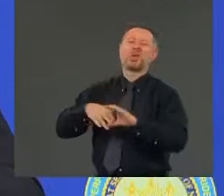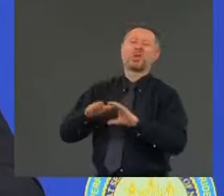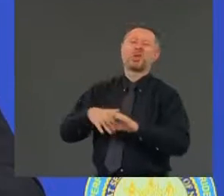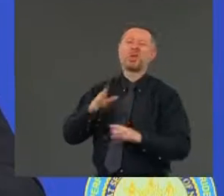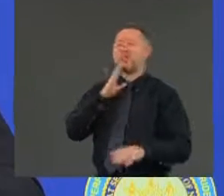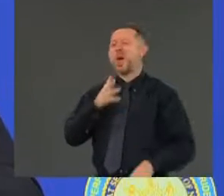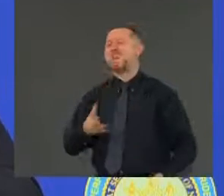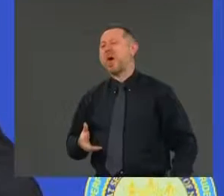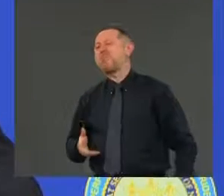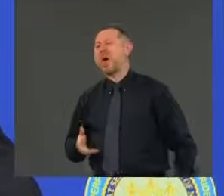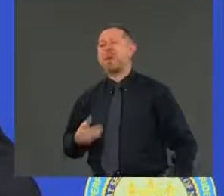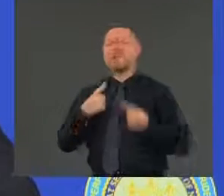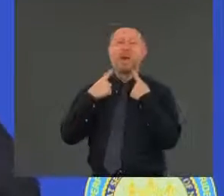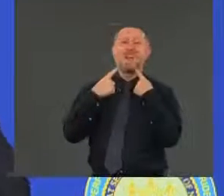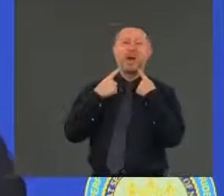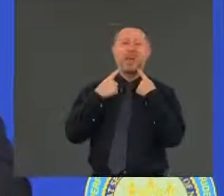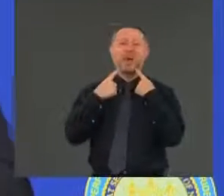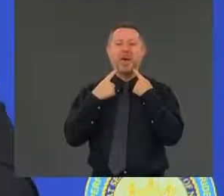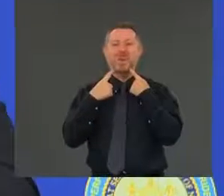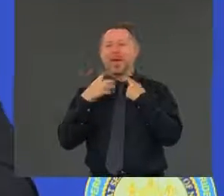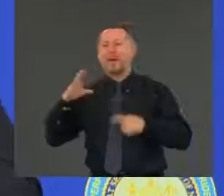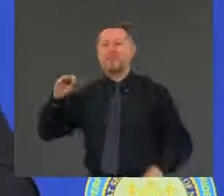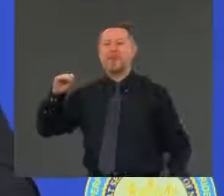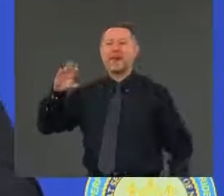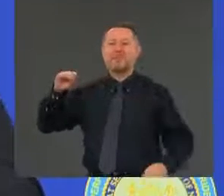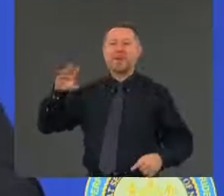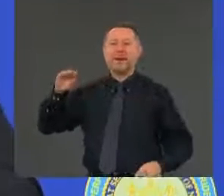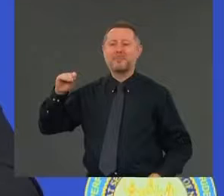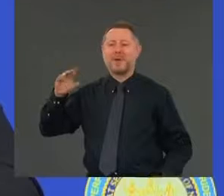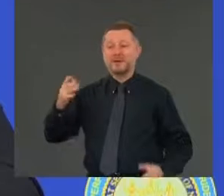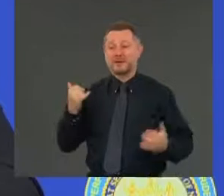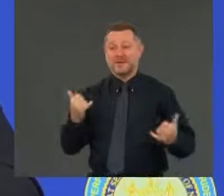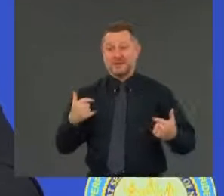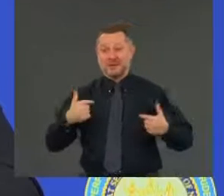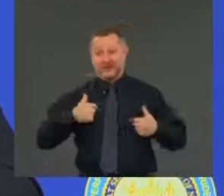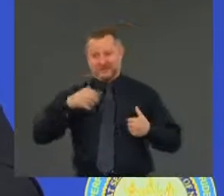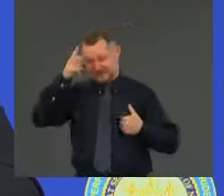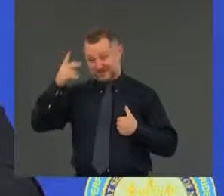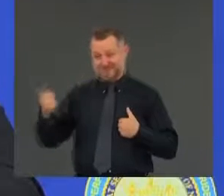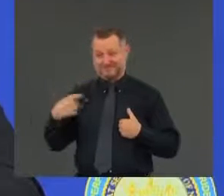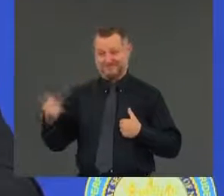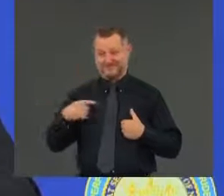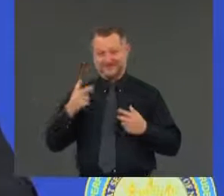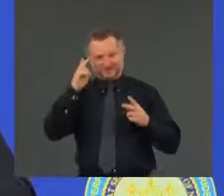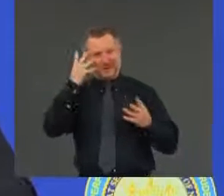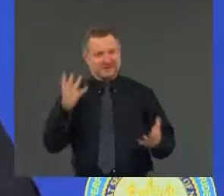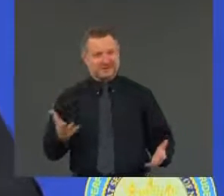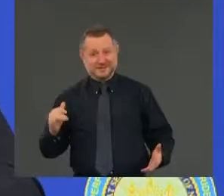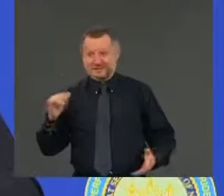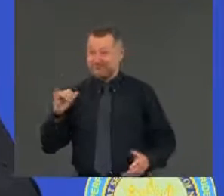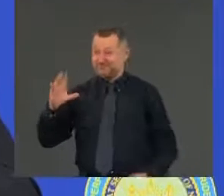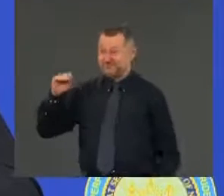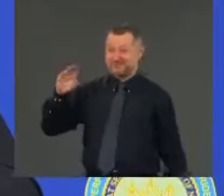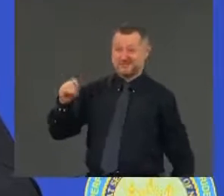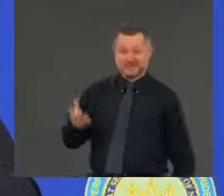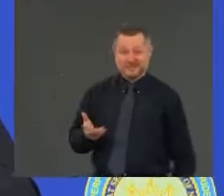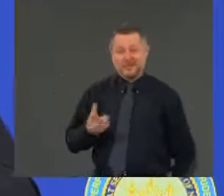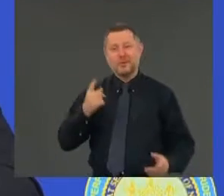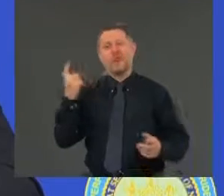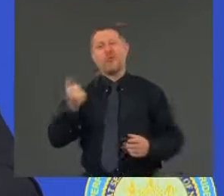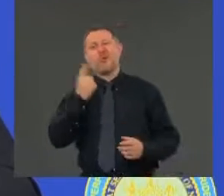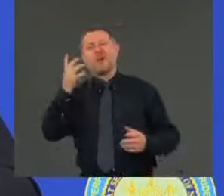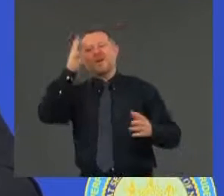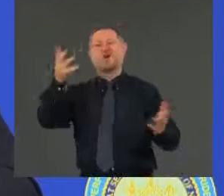talk. He didn't mean my father, but that's a different conversation. That's all they do is talk. Yeah,